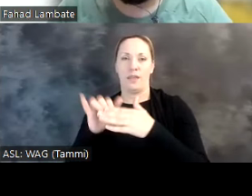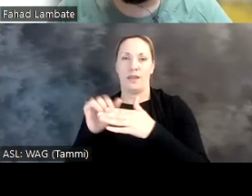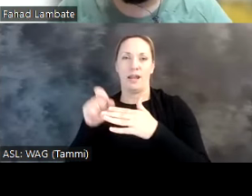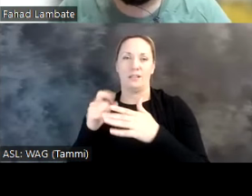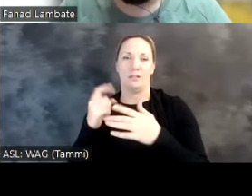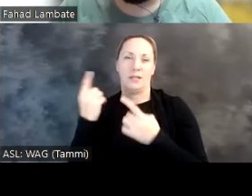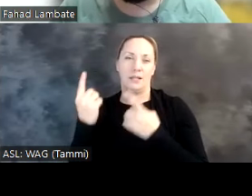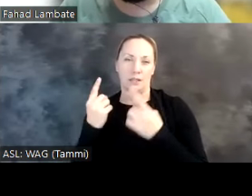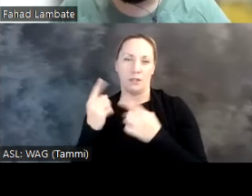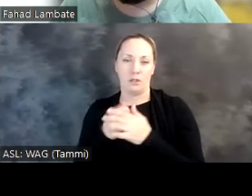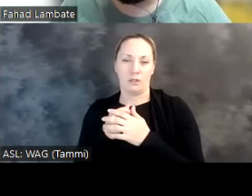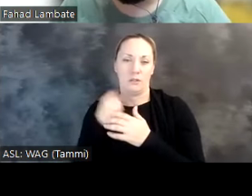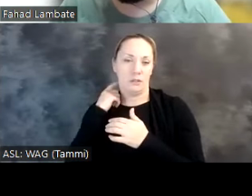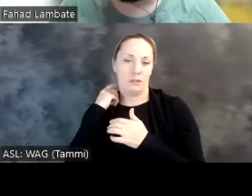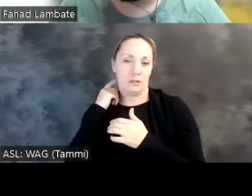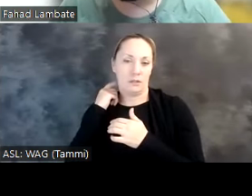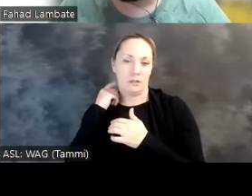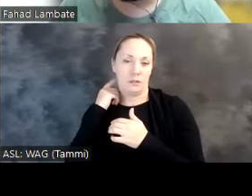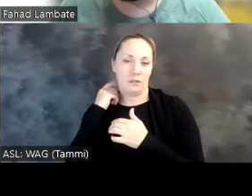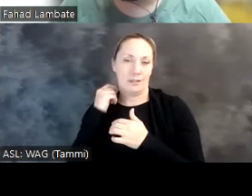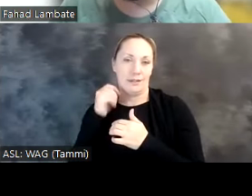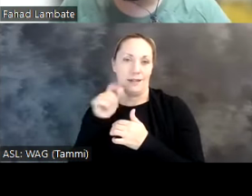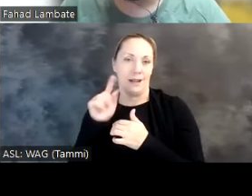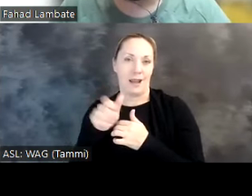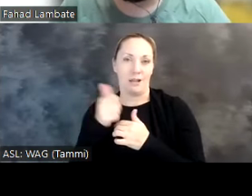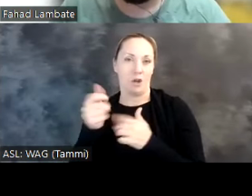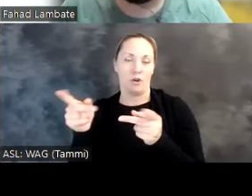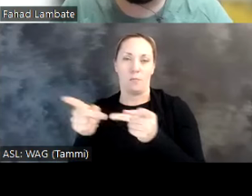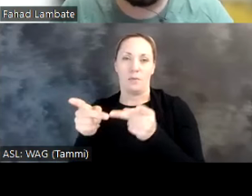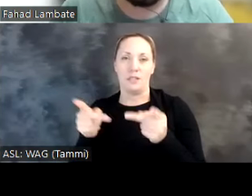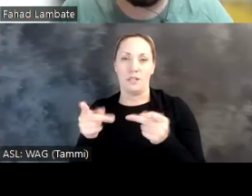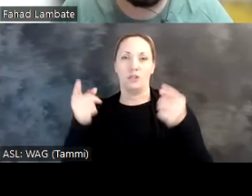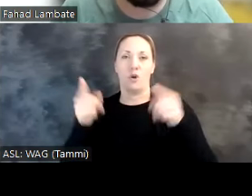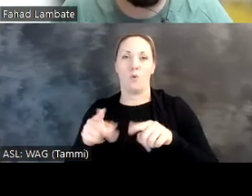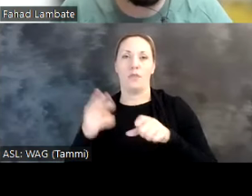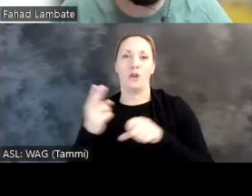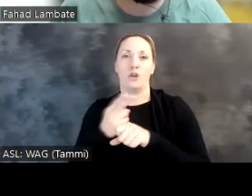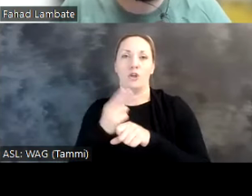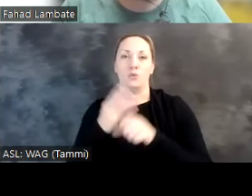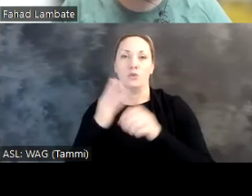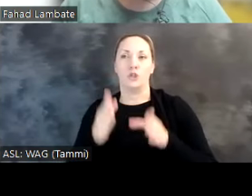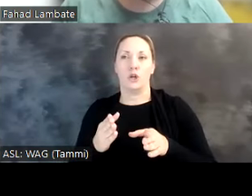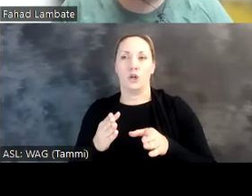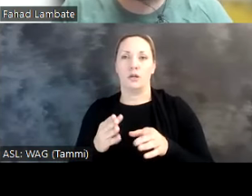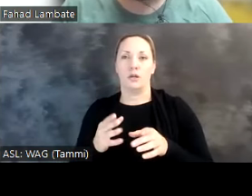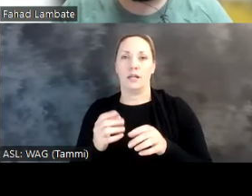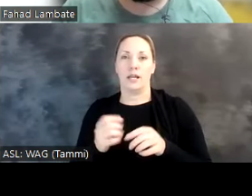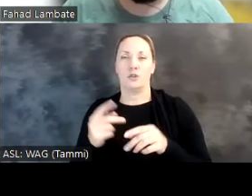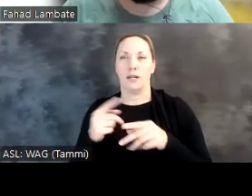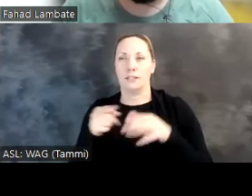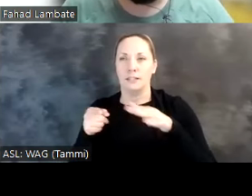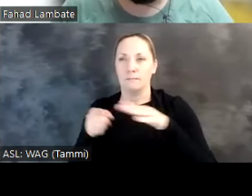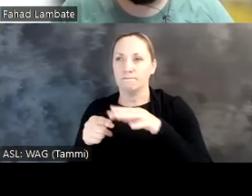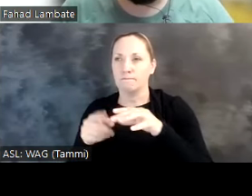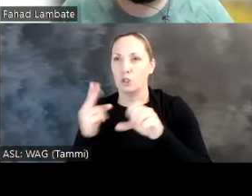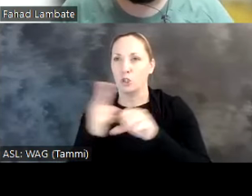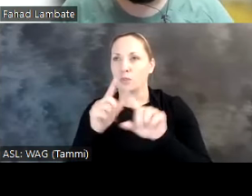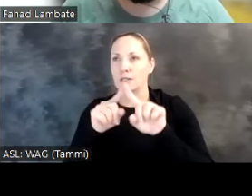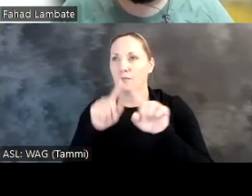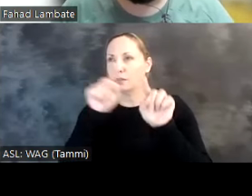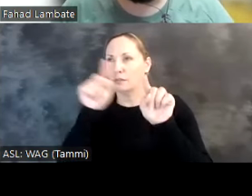over here, and not any other position when user is making those changes. From a code point of view, if I